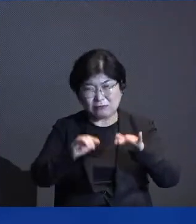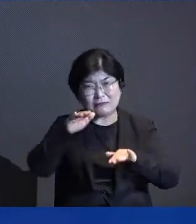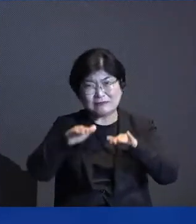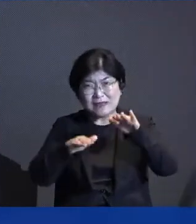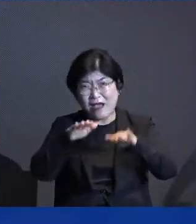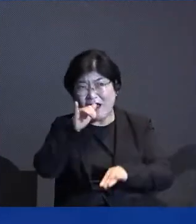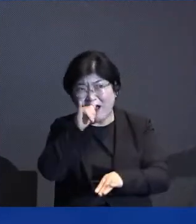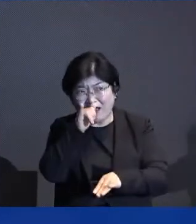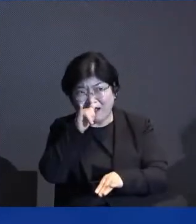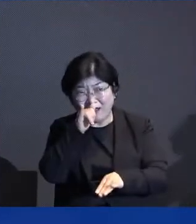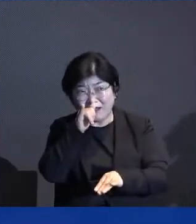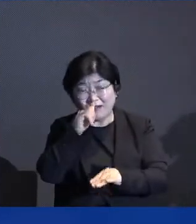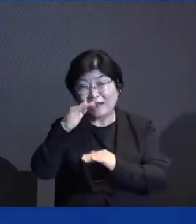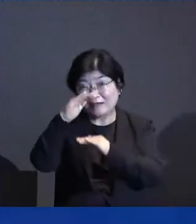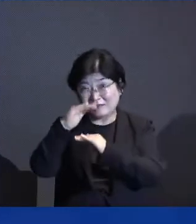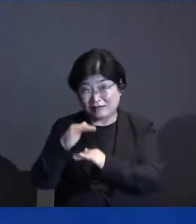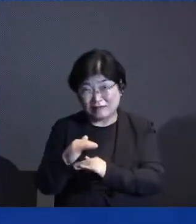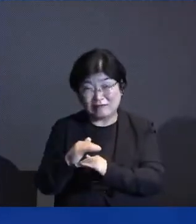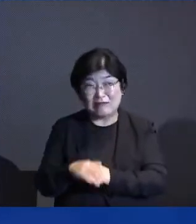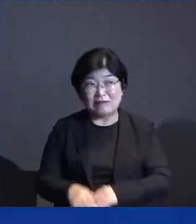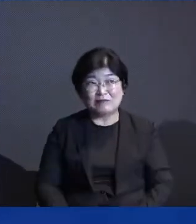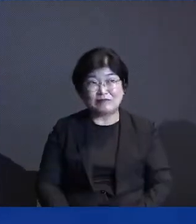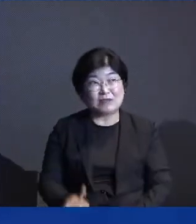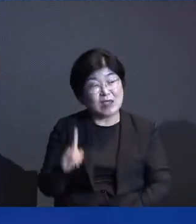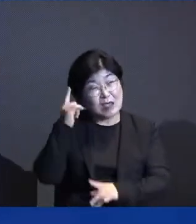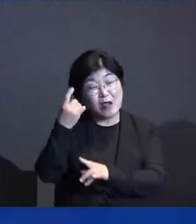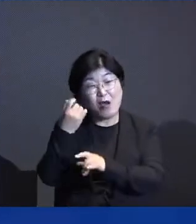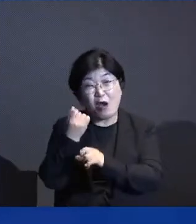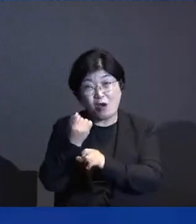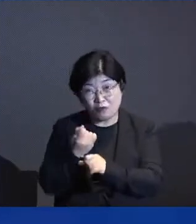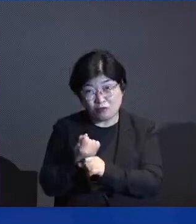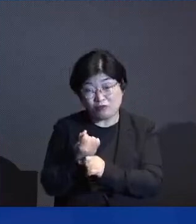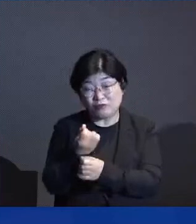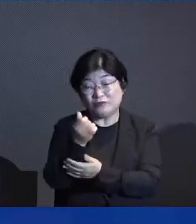health. You mentioned cultural,